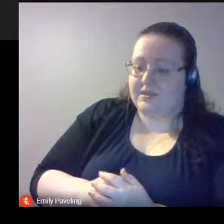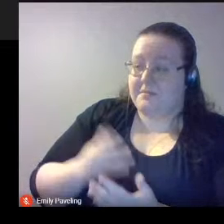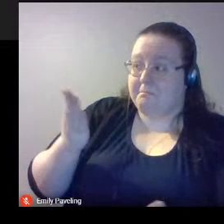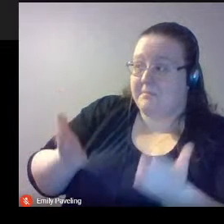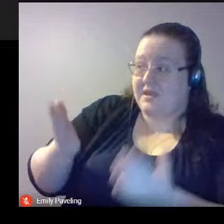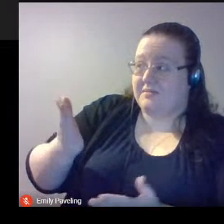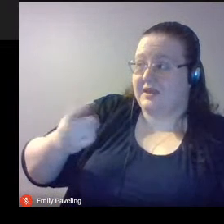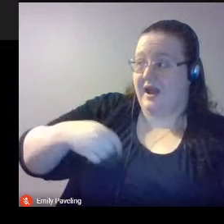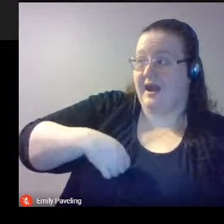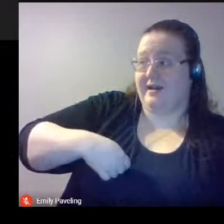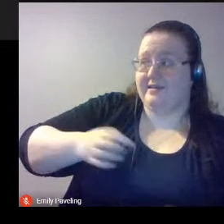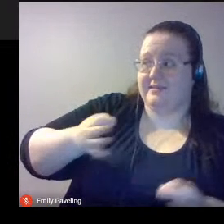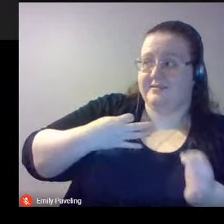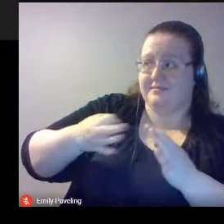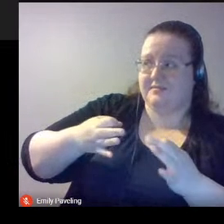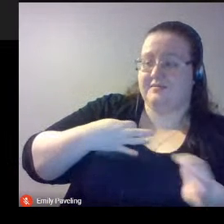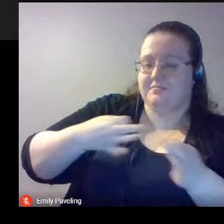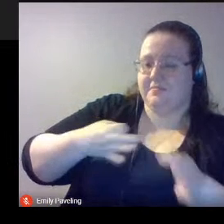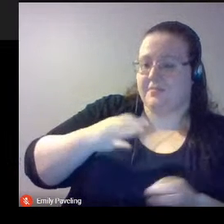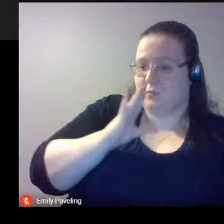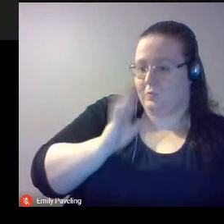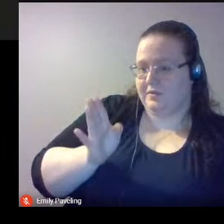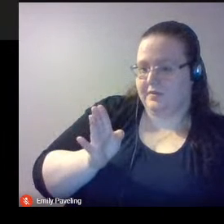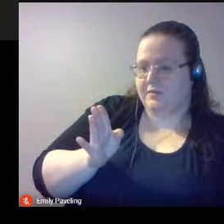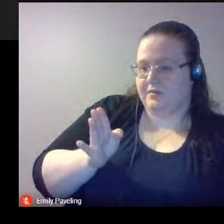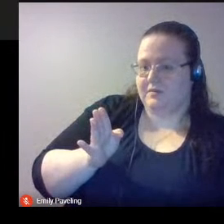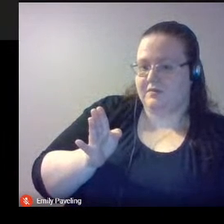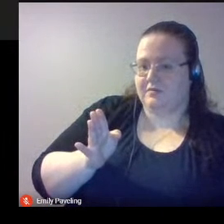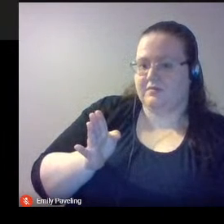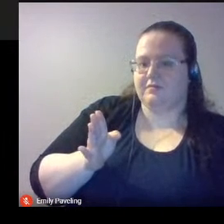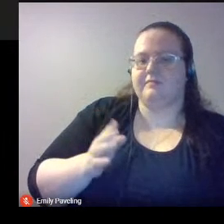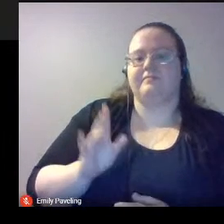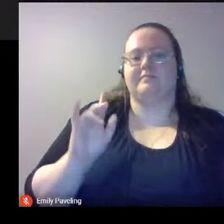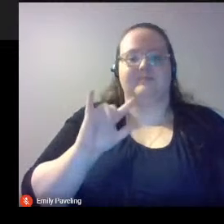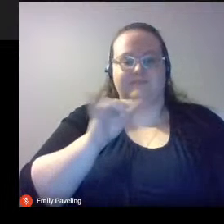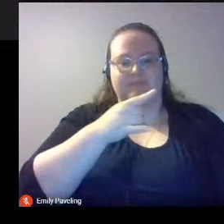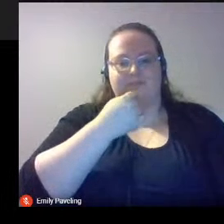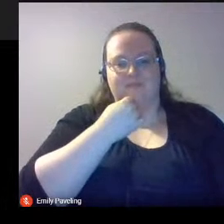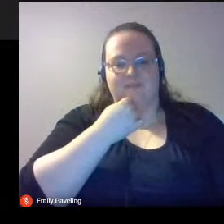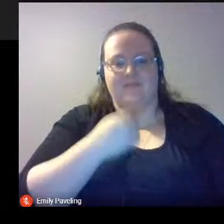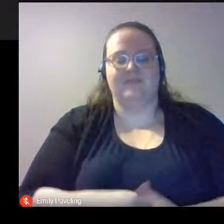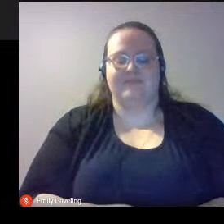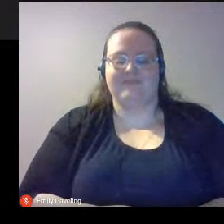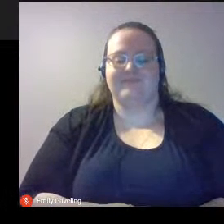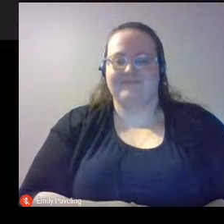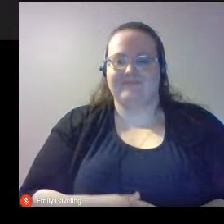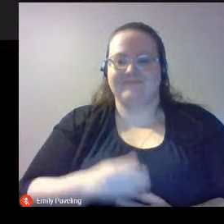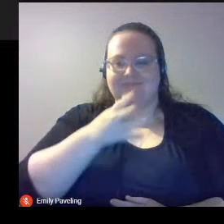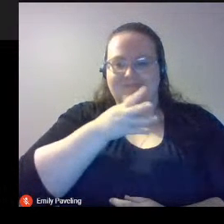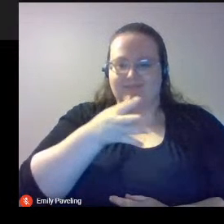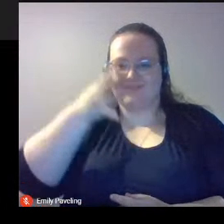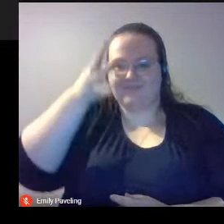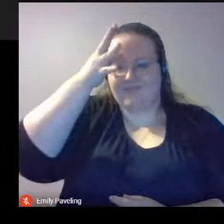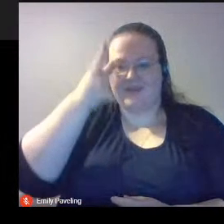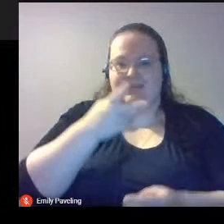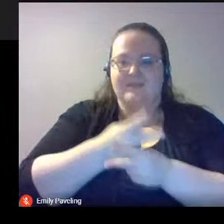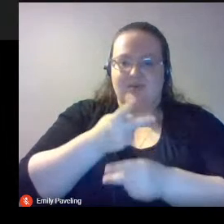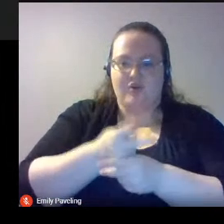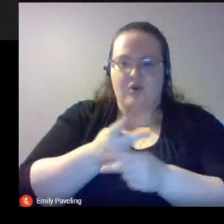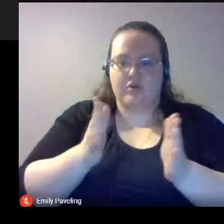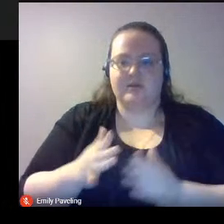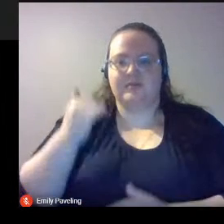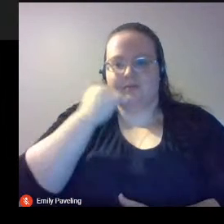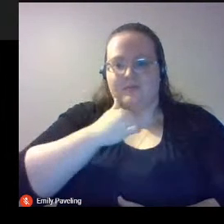Maybe I'll walk us through the next couple of slides. So as mentioned, parents and guardians must perform